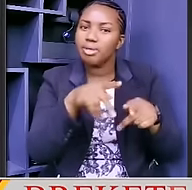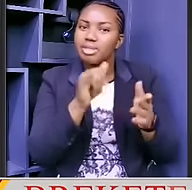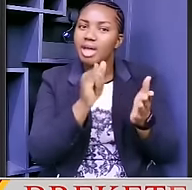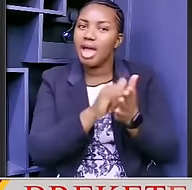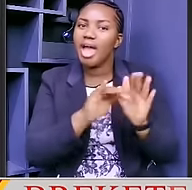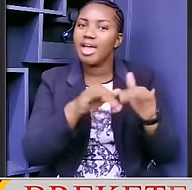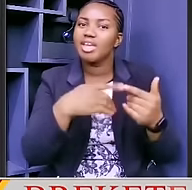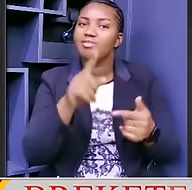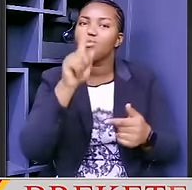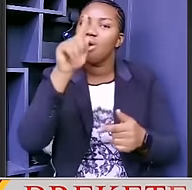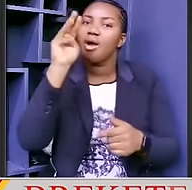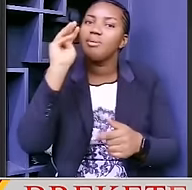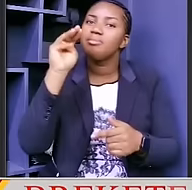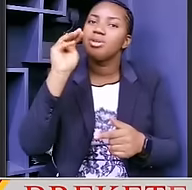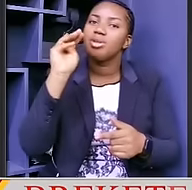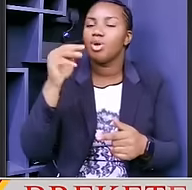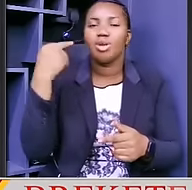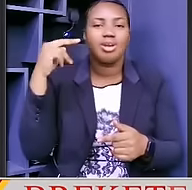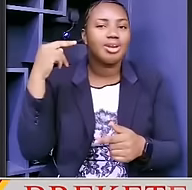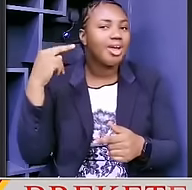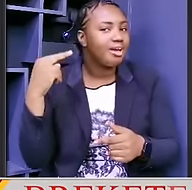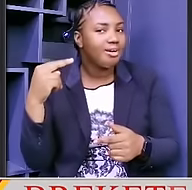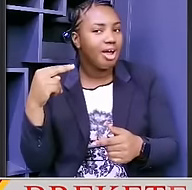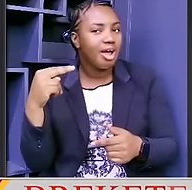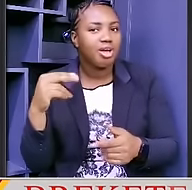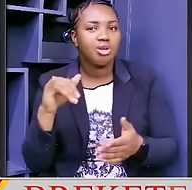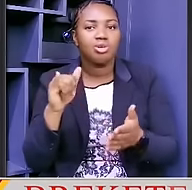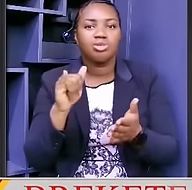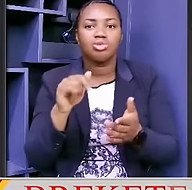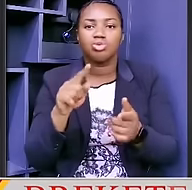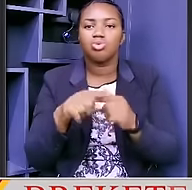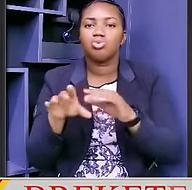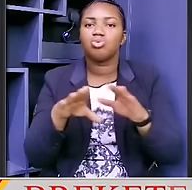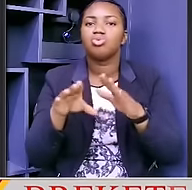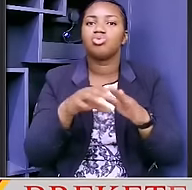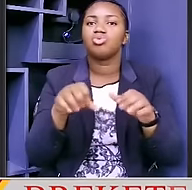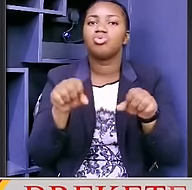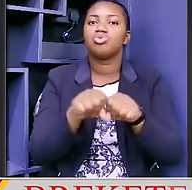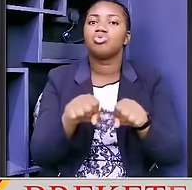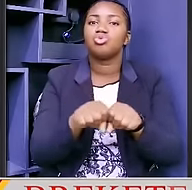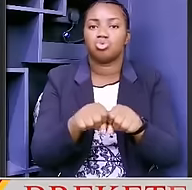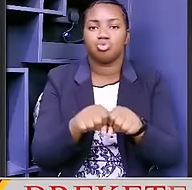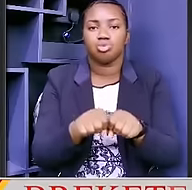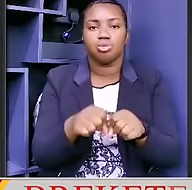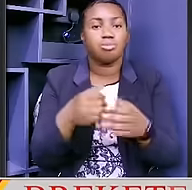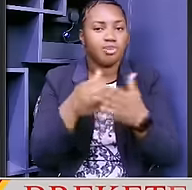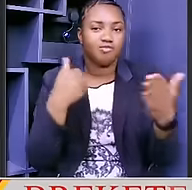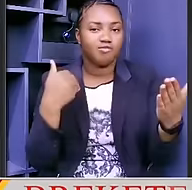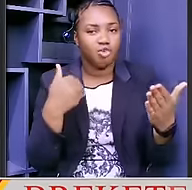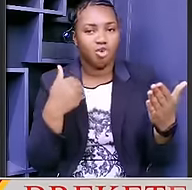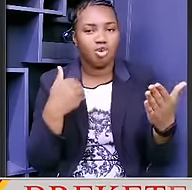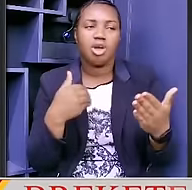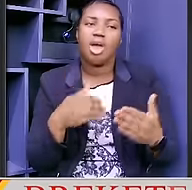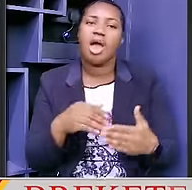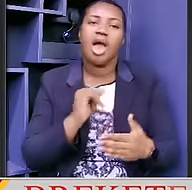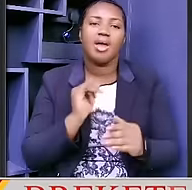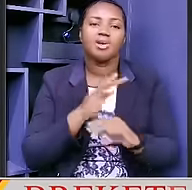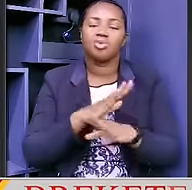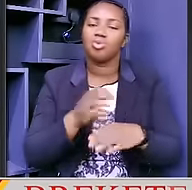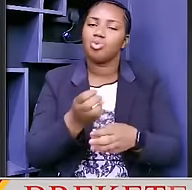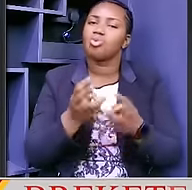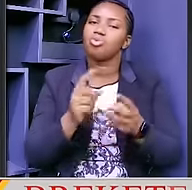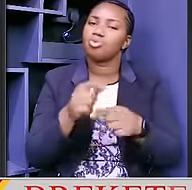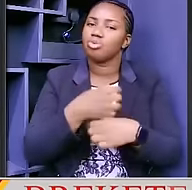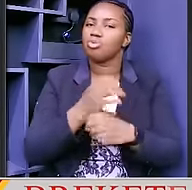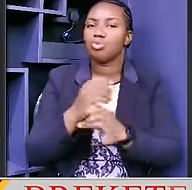now, unless I go beg them may then collaborate. But I cannot. Even I notice all the people where they around me.